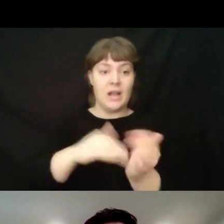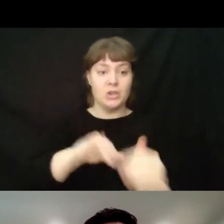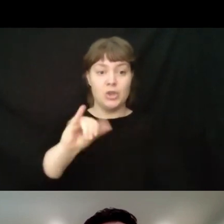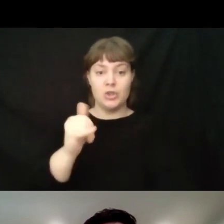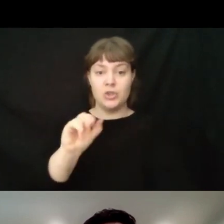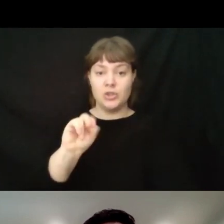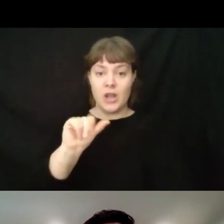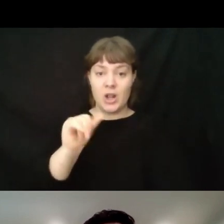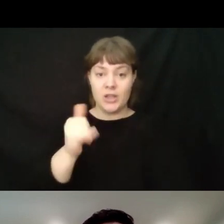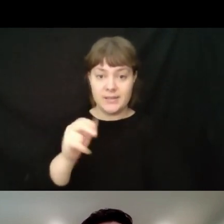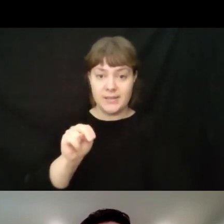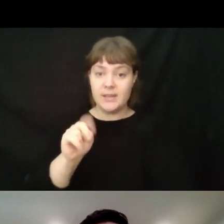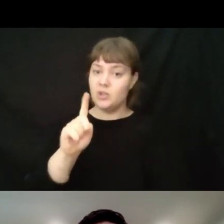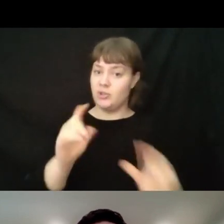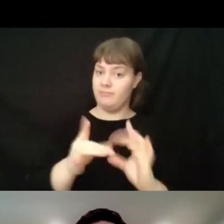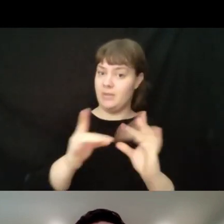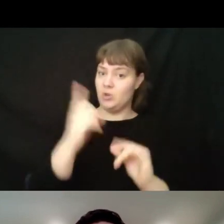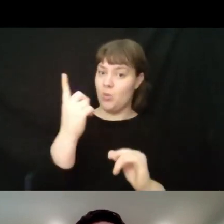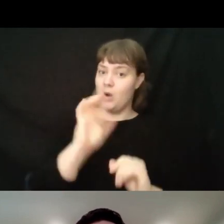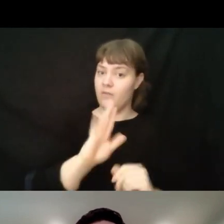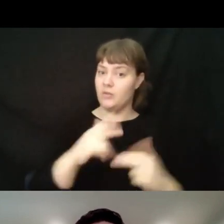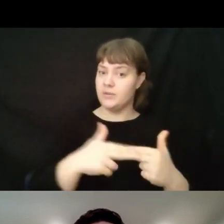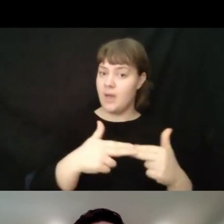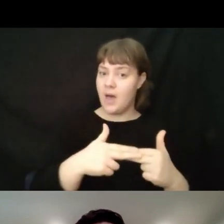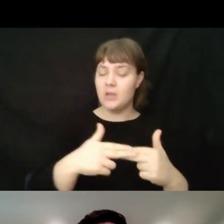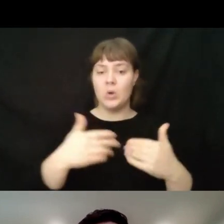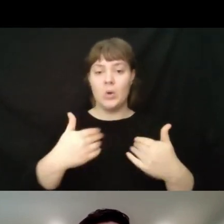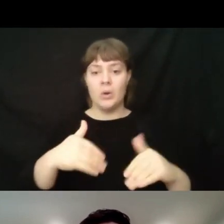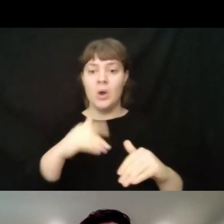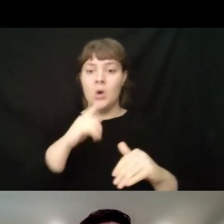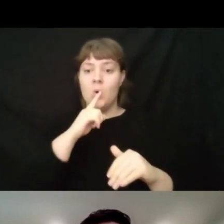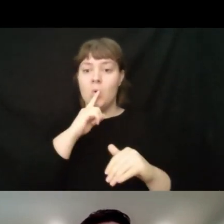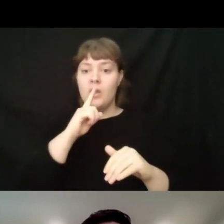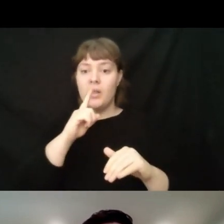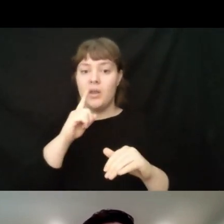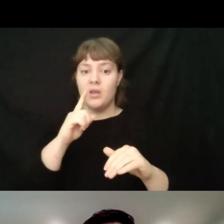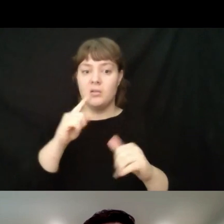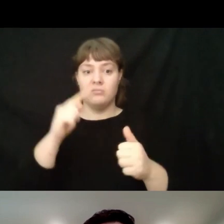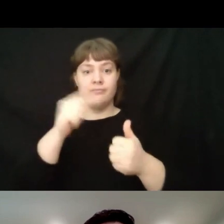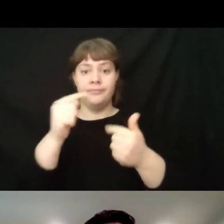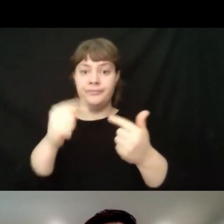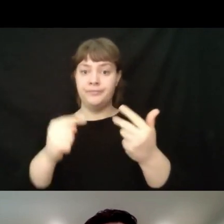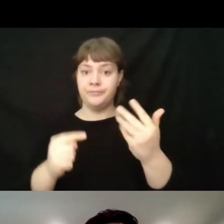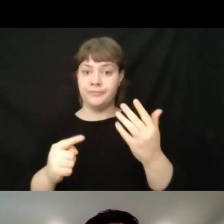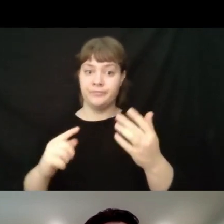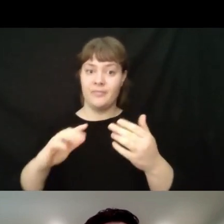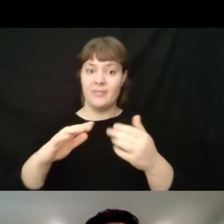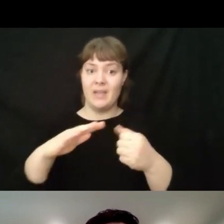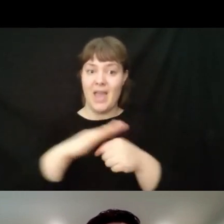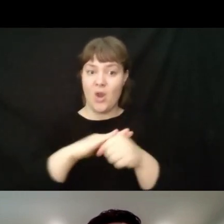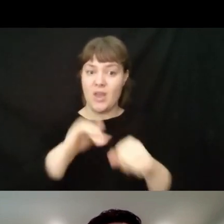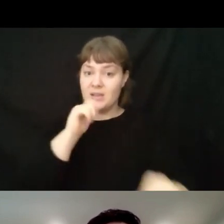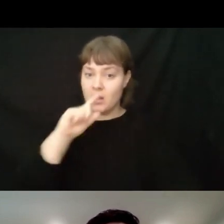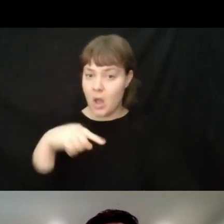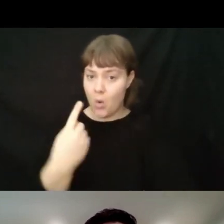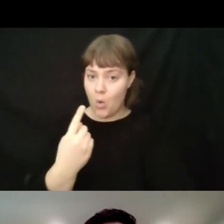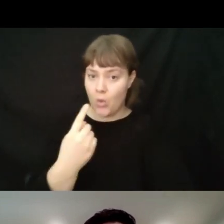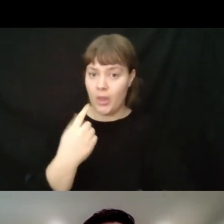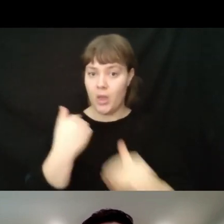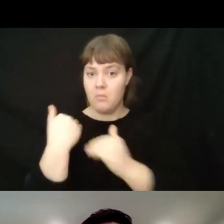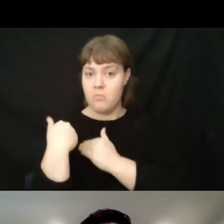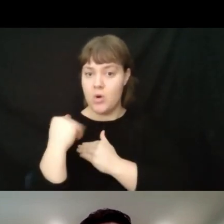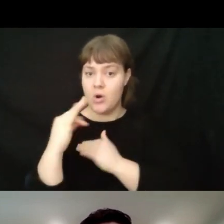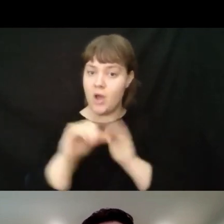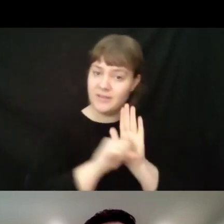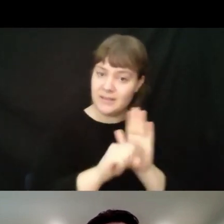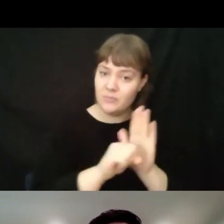out in one of her slides, really encompasses many of these areas beyond just the burden of symptoms